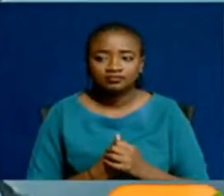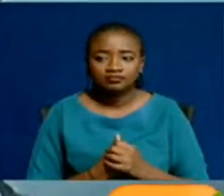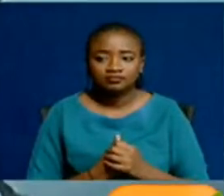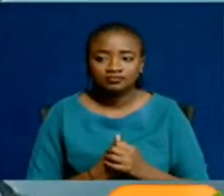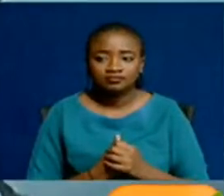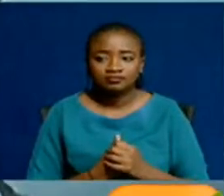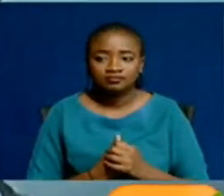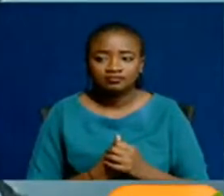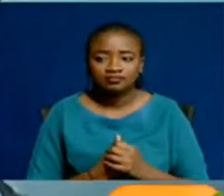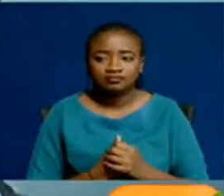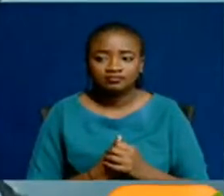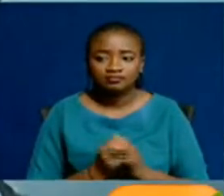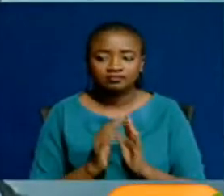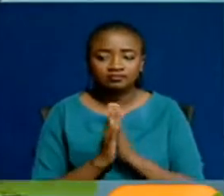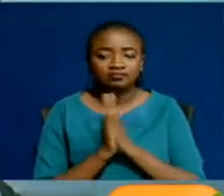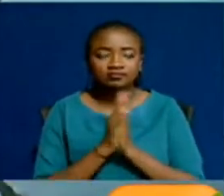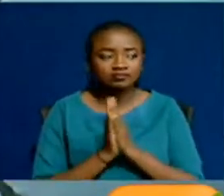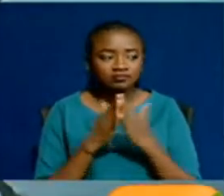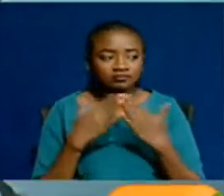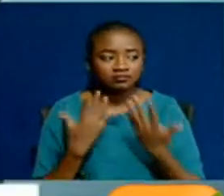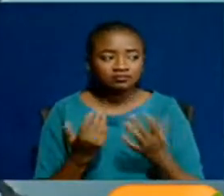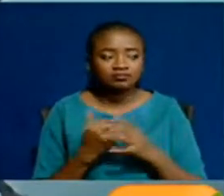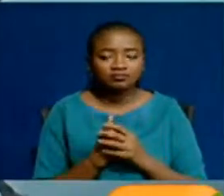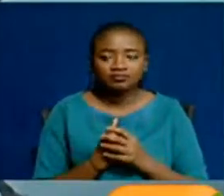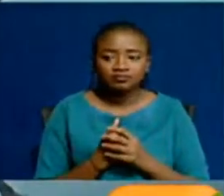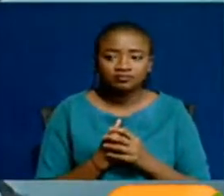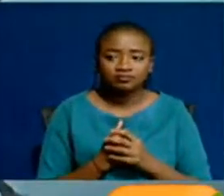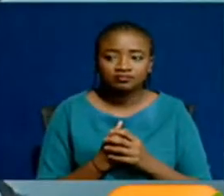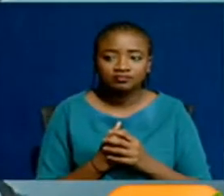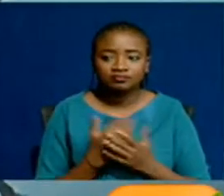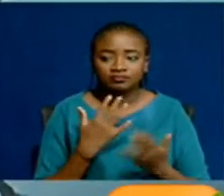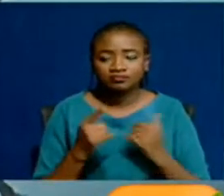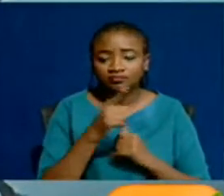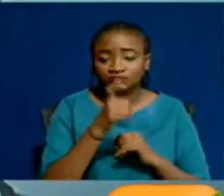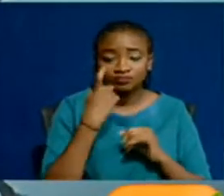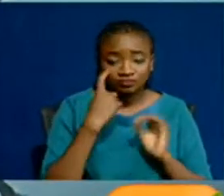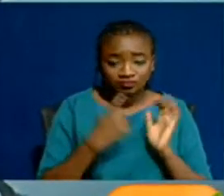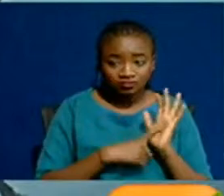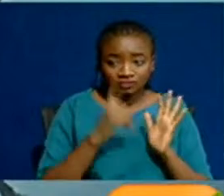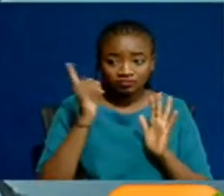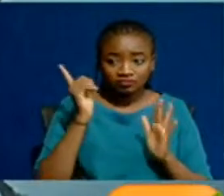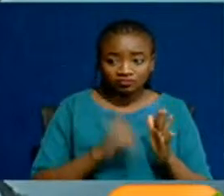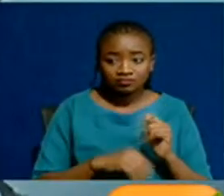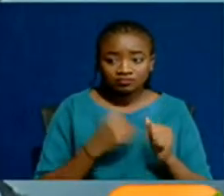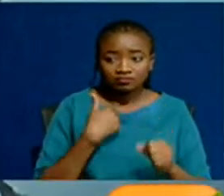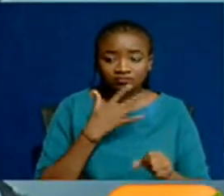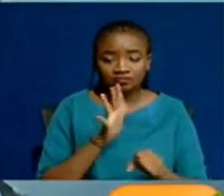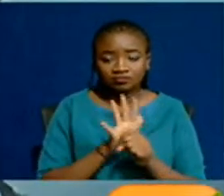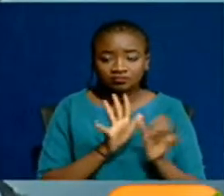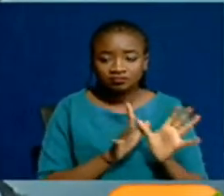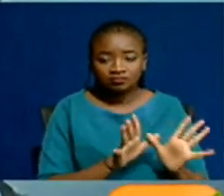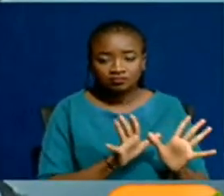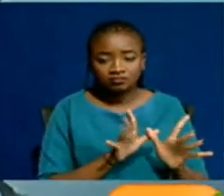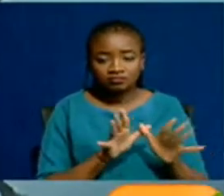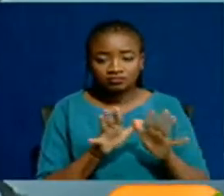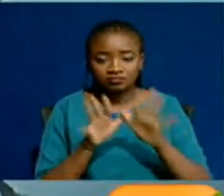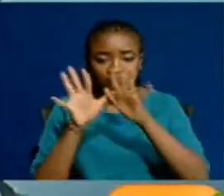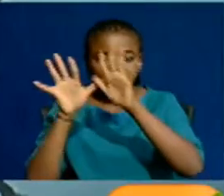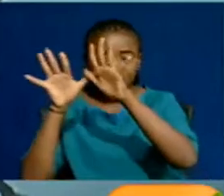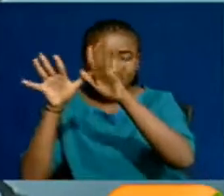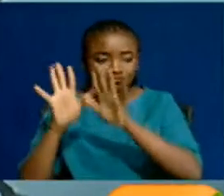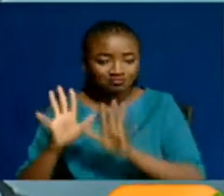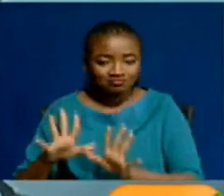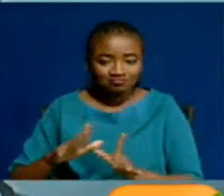onto our weekly feature, Student Planet. And you've probably noticed that there are lots of birds in your